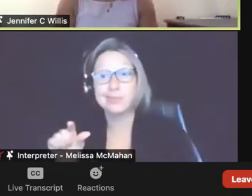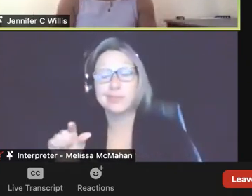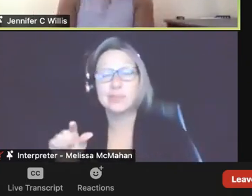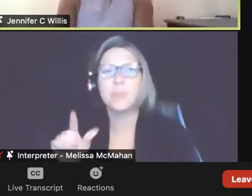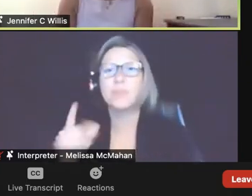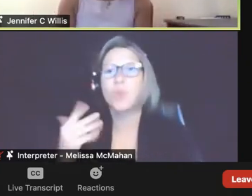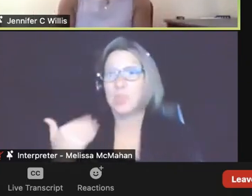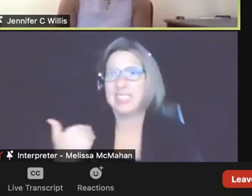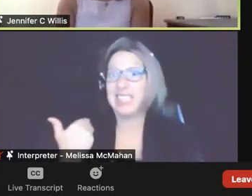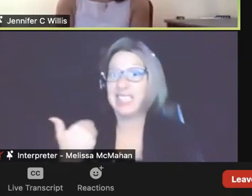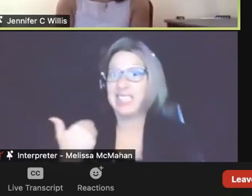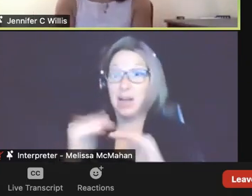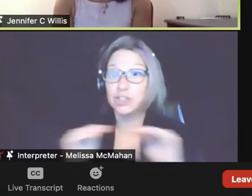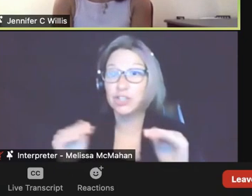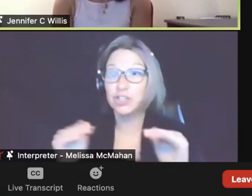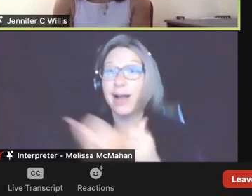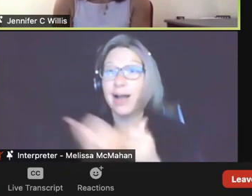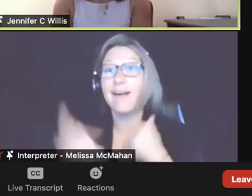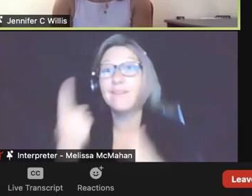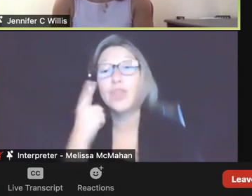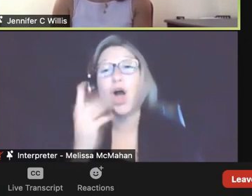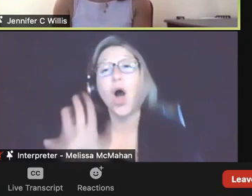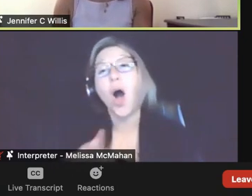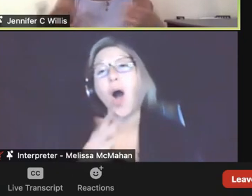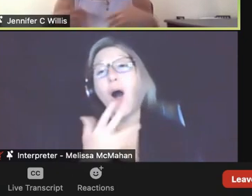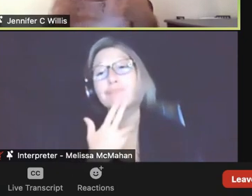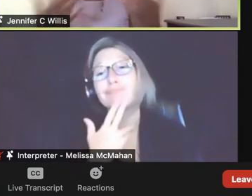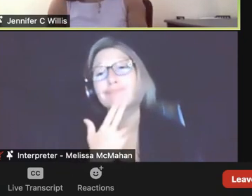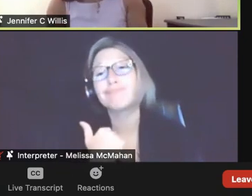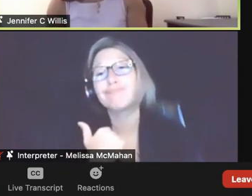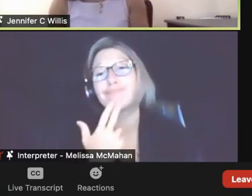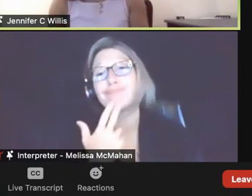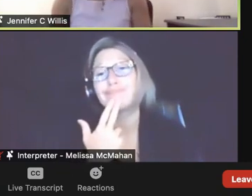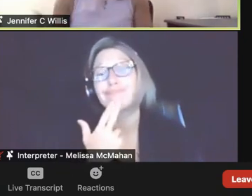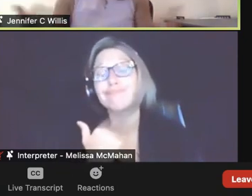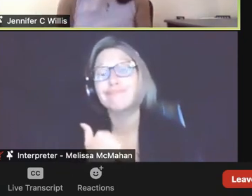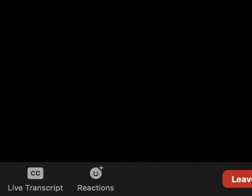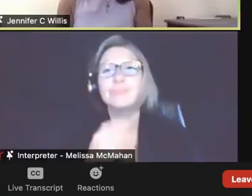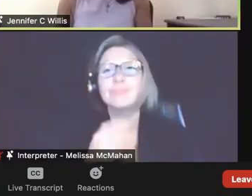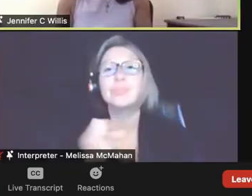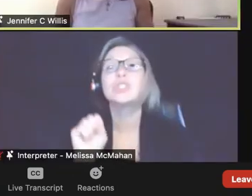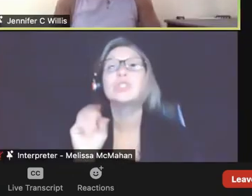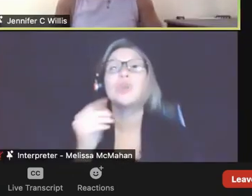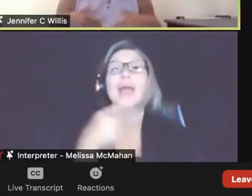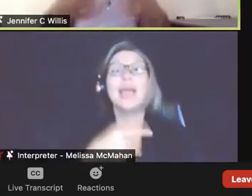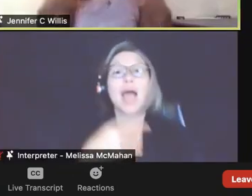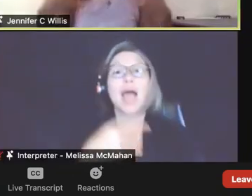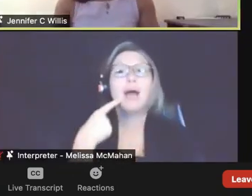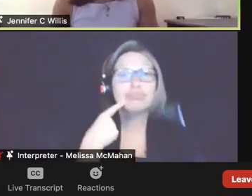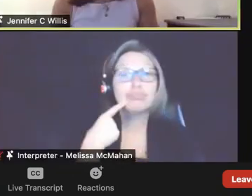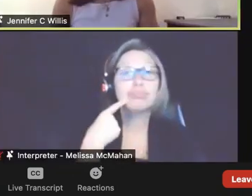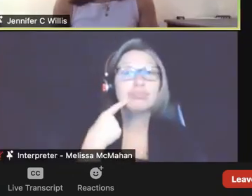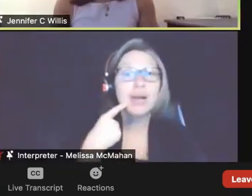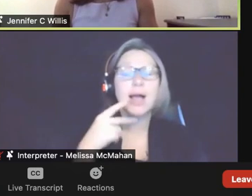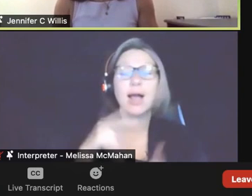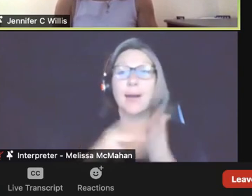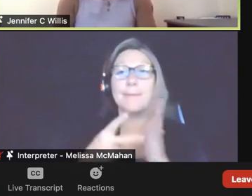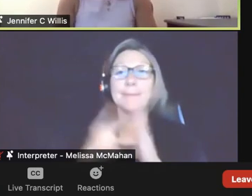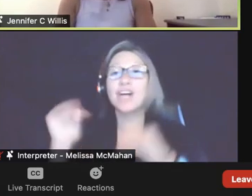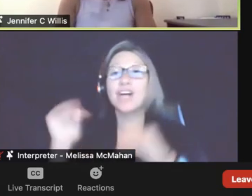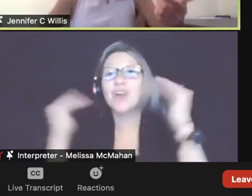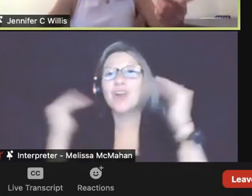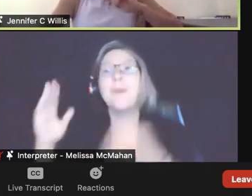young child, everybody thought it was very, very cute. It was adorable. So when he started blowing raspberries, what did all the adults do? Started blowing raspberries